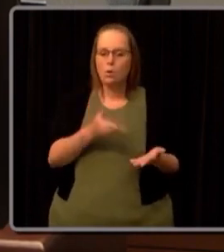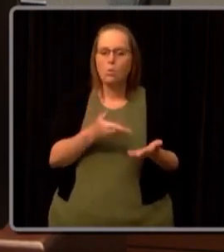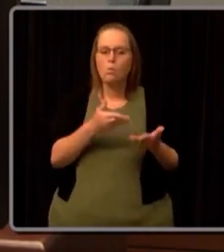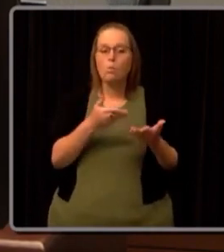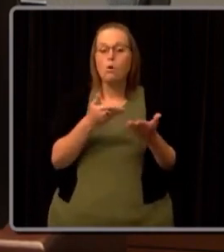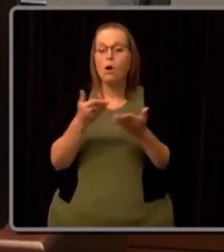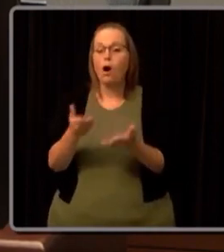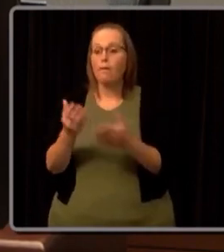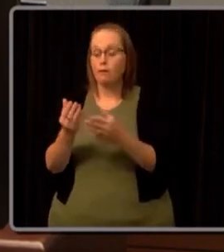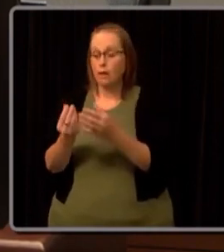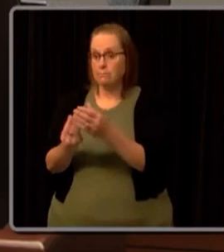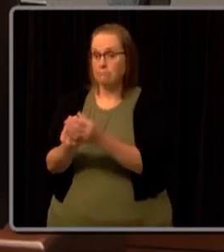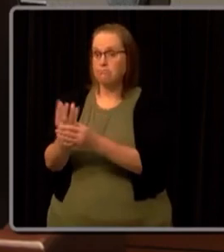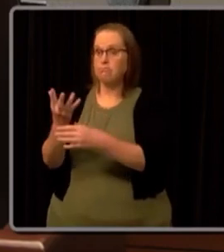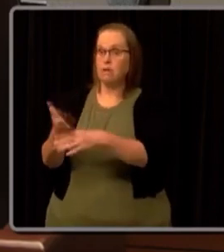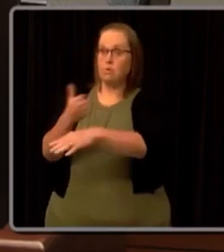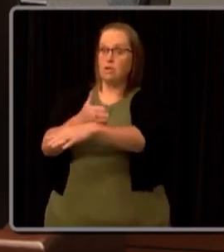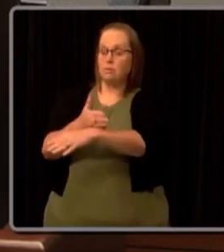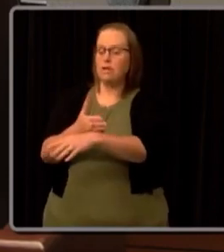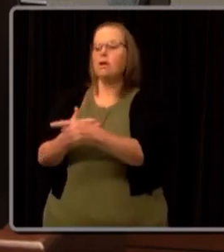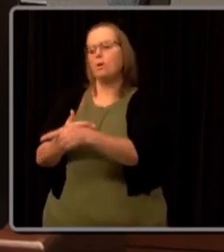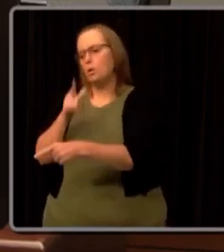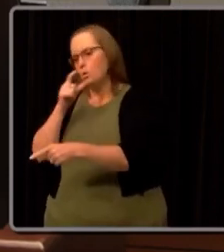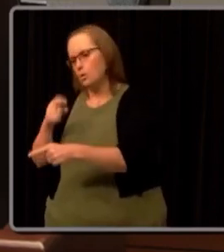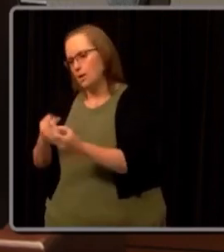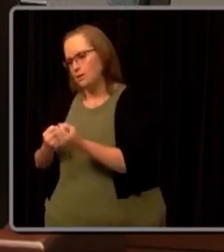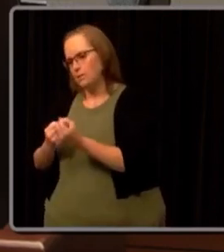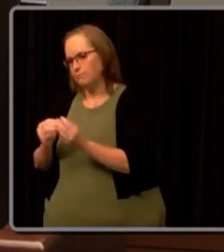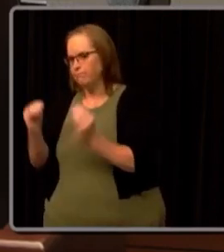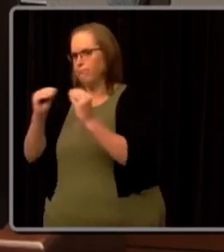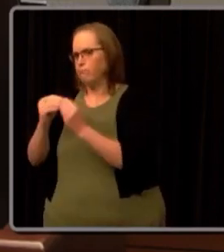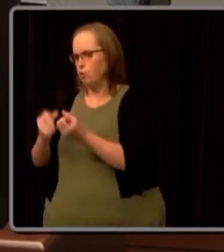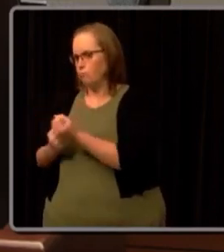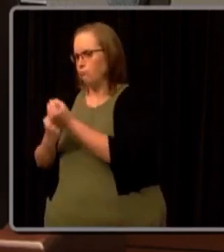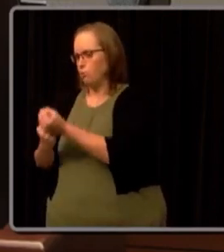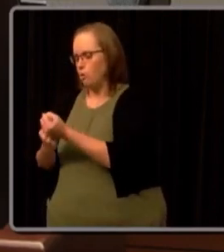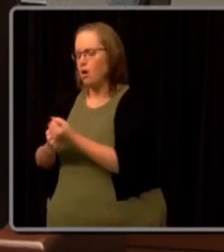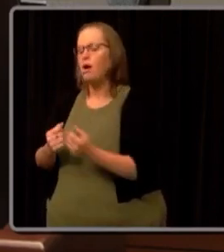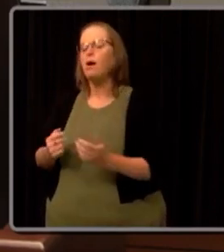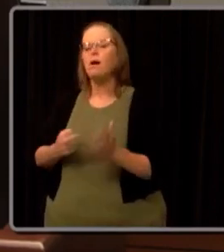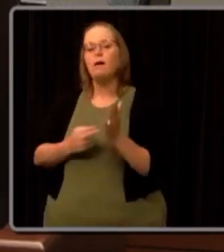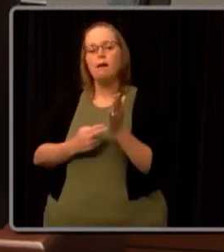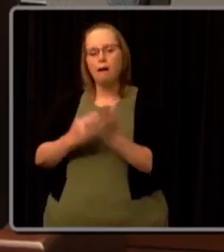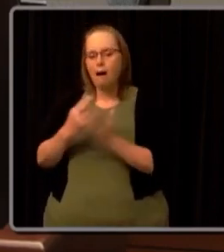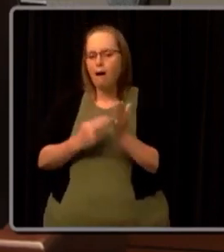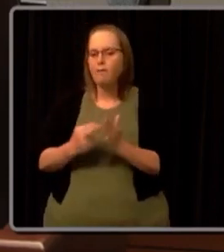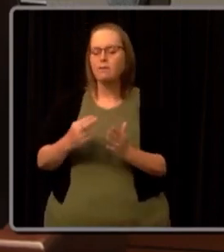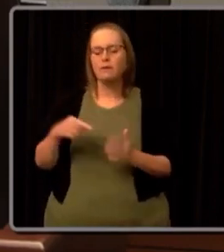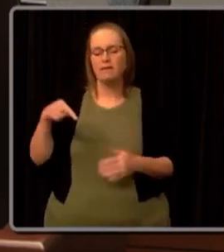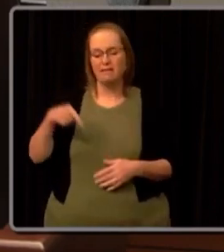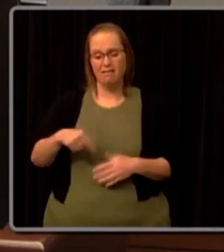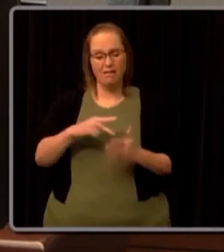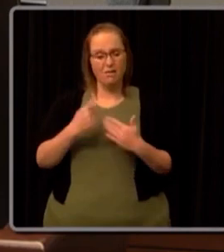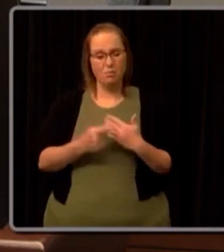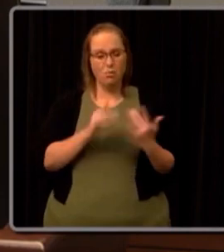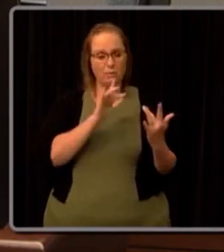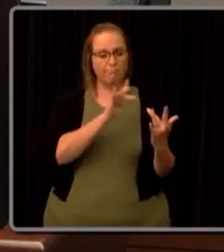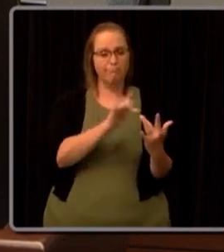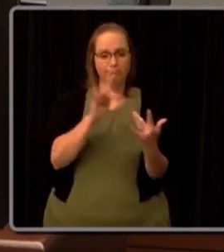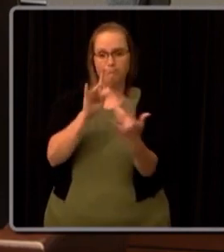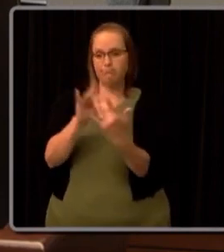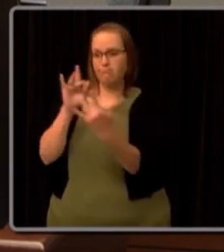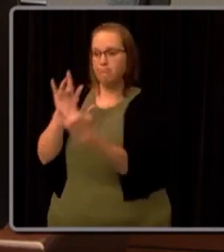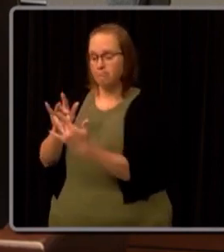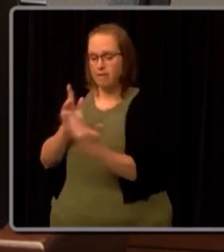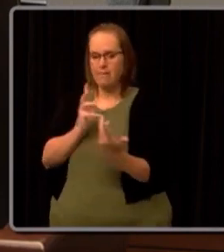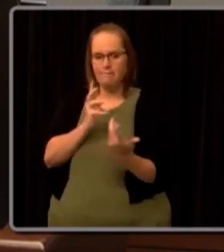enrichment to, and also those that need extra support. And I can honestly and truly say that this program reaches every single one of them on the level that they are at. It